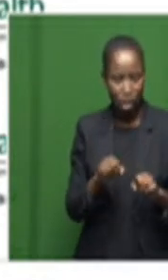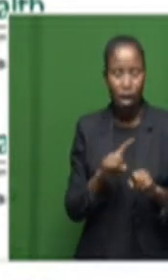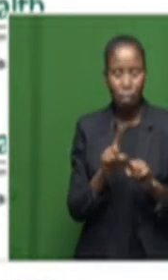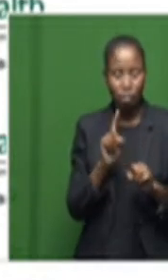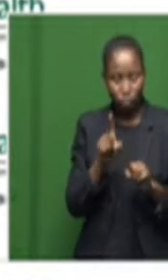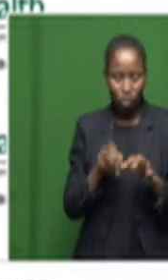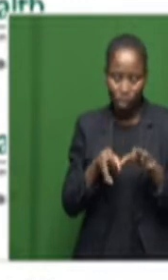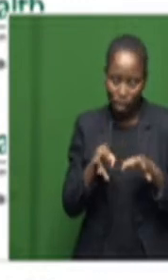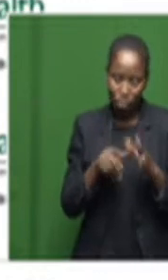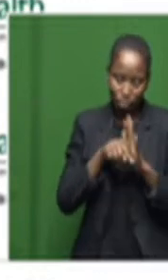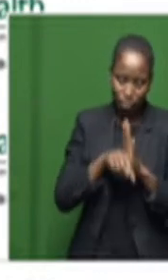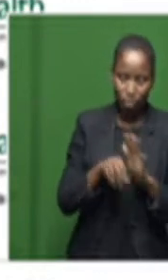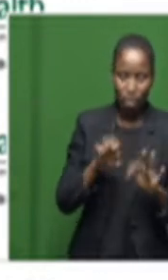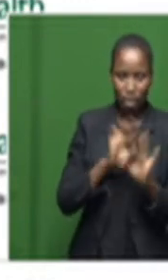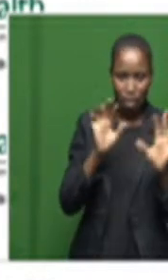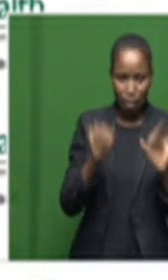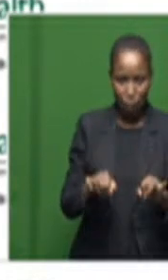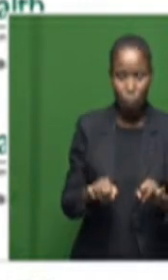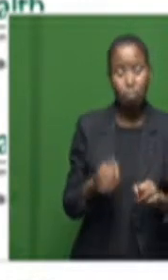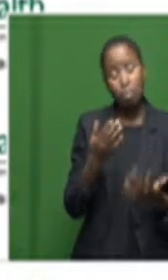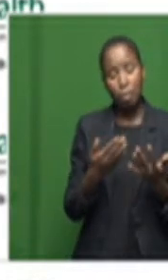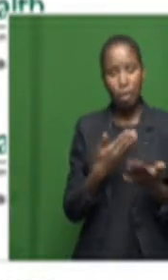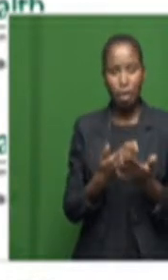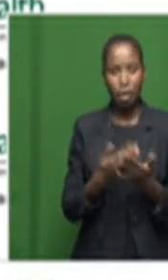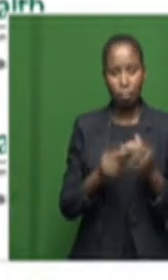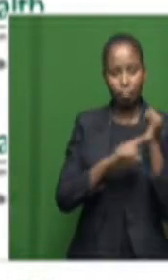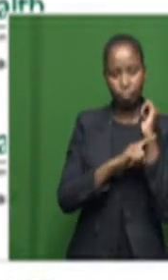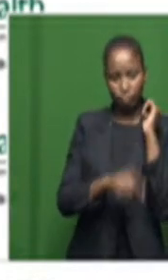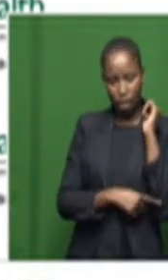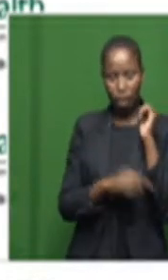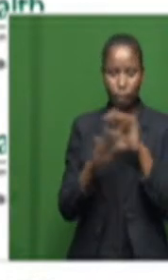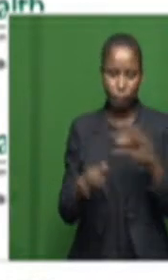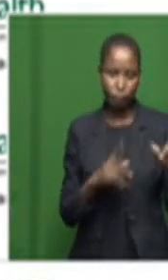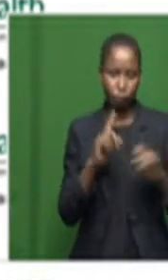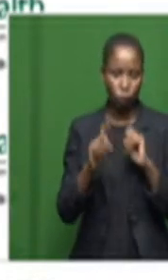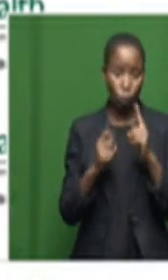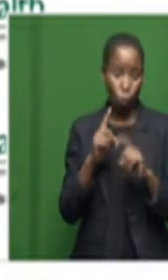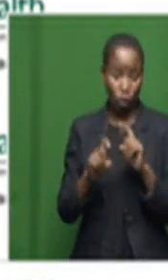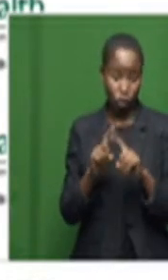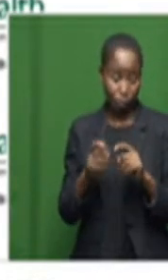to explain to that. Maybe we could take the last batch, Foster.